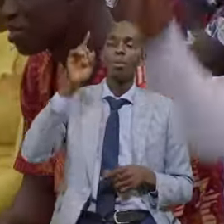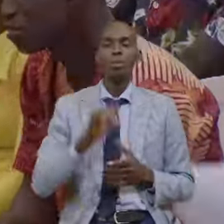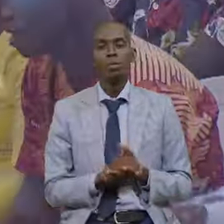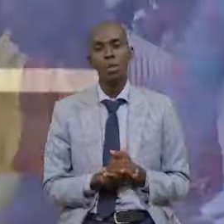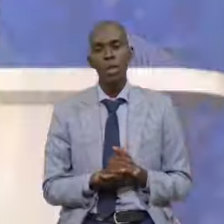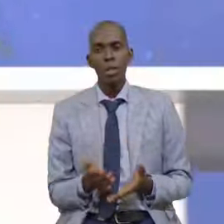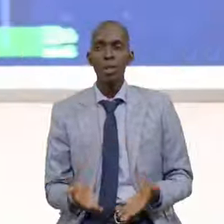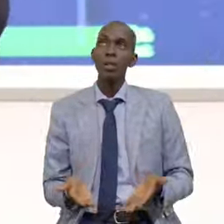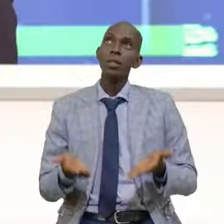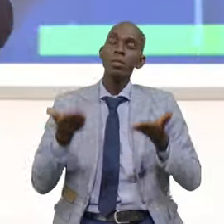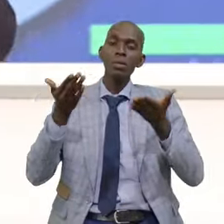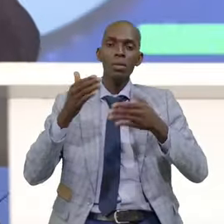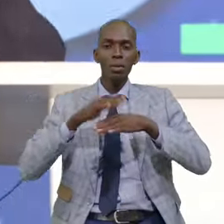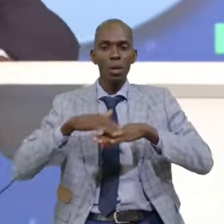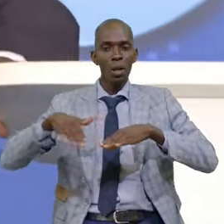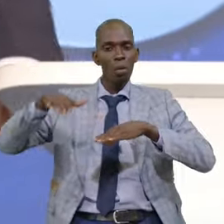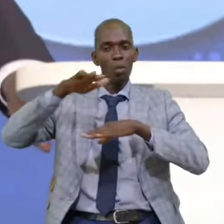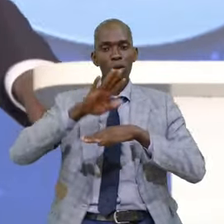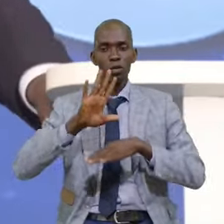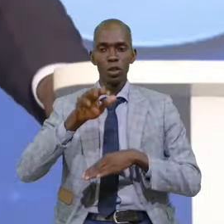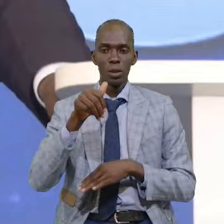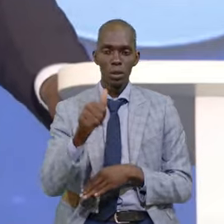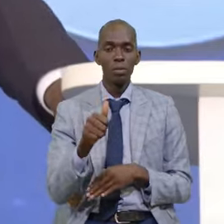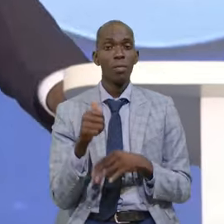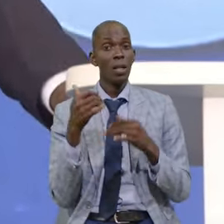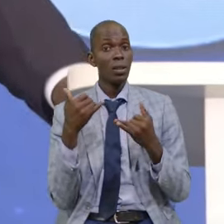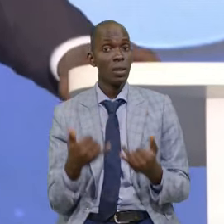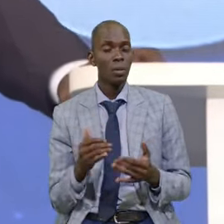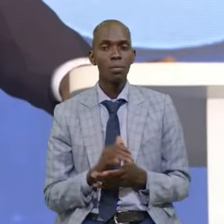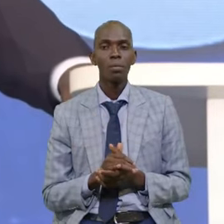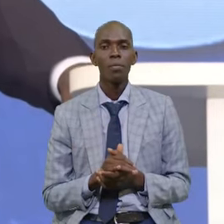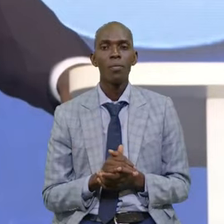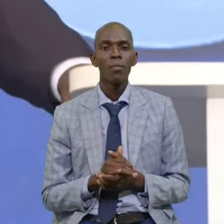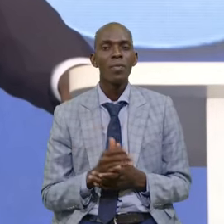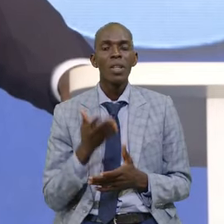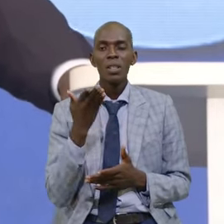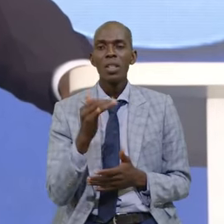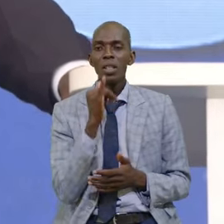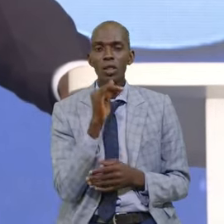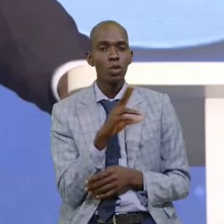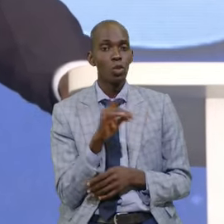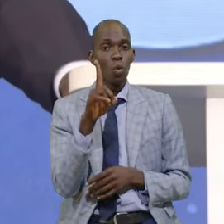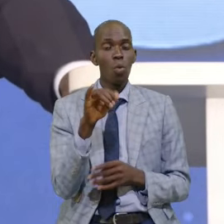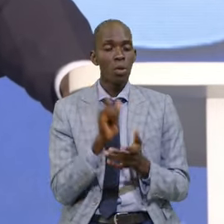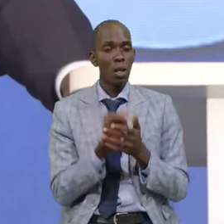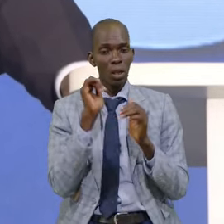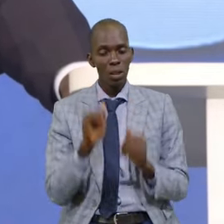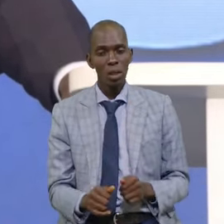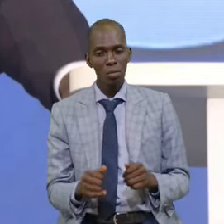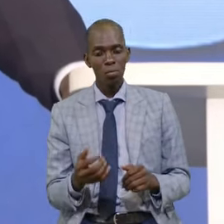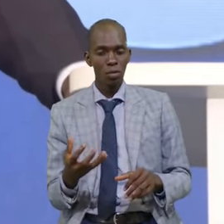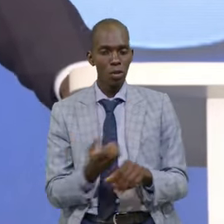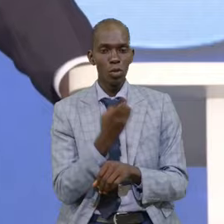Lifted above yourself. Now, there's nobody that can lift you above